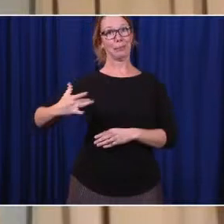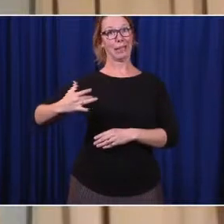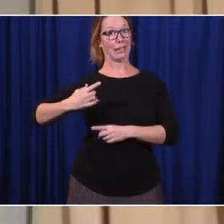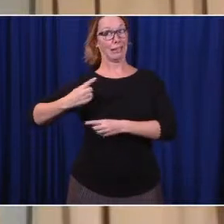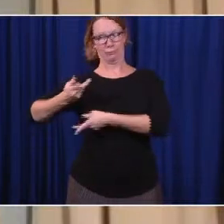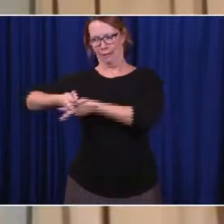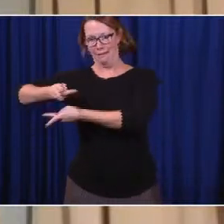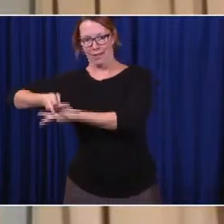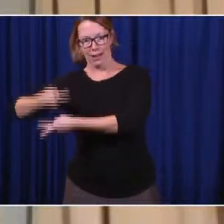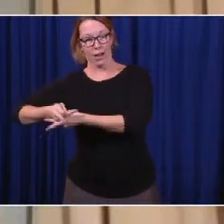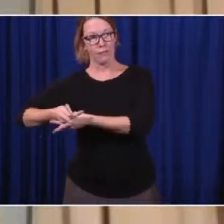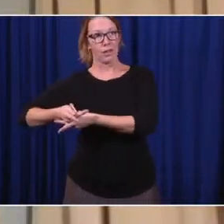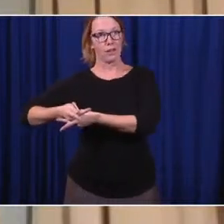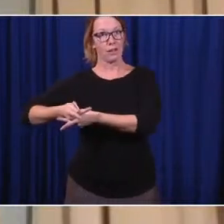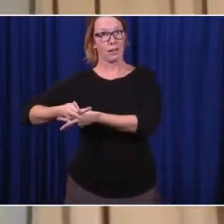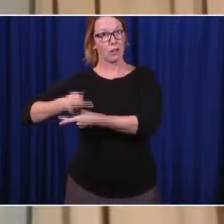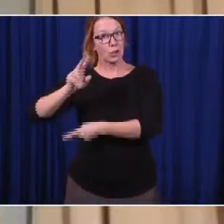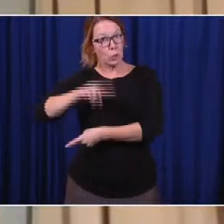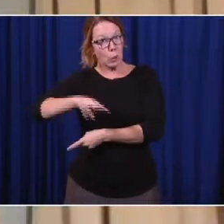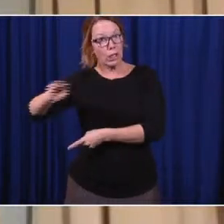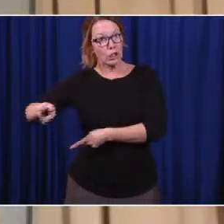residents for years.